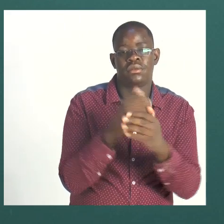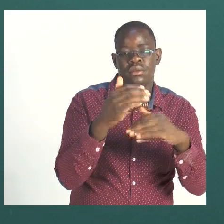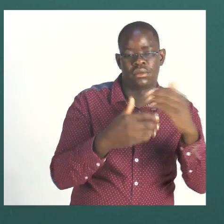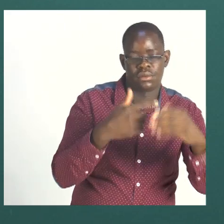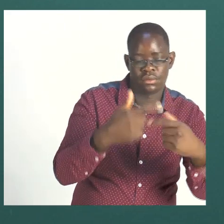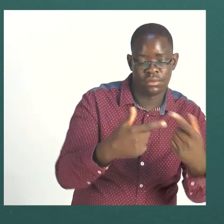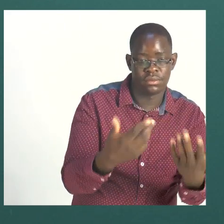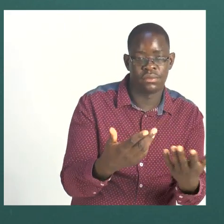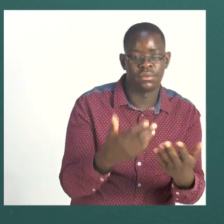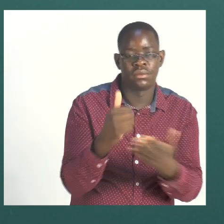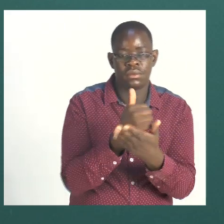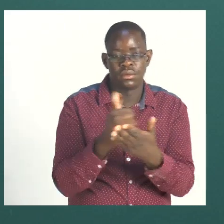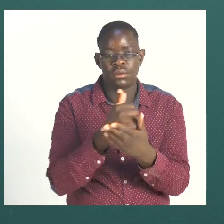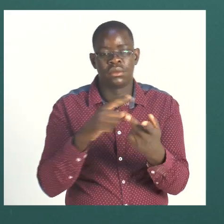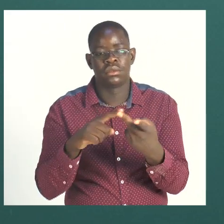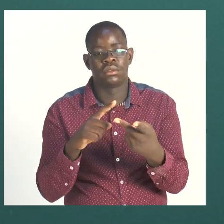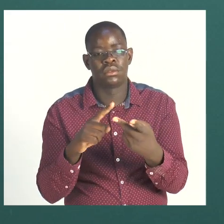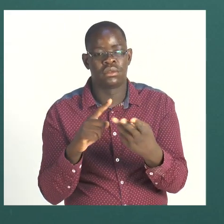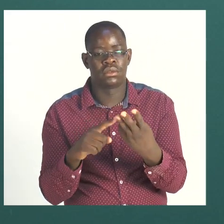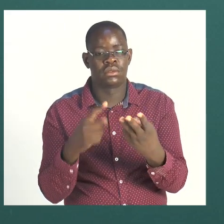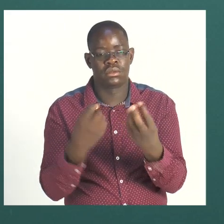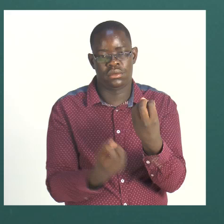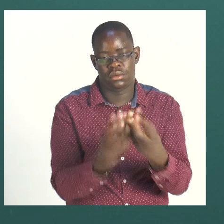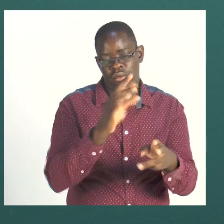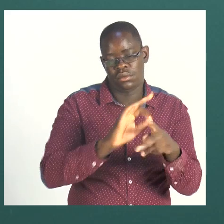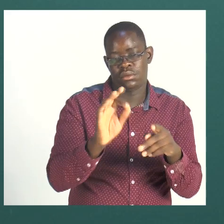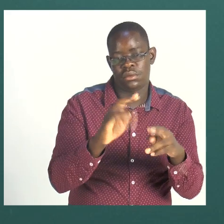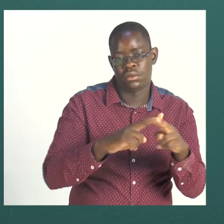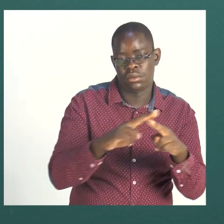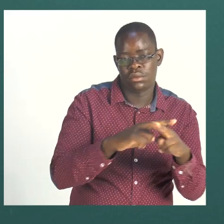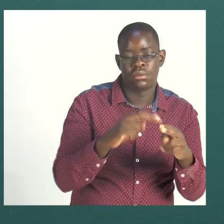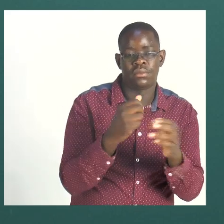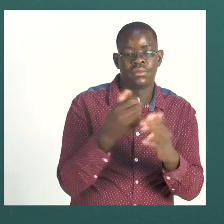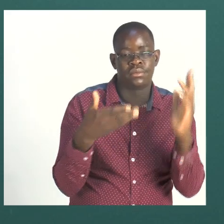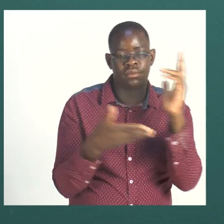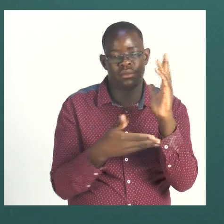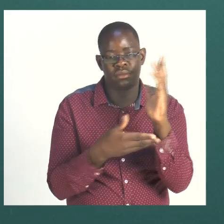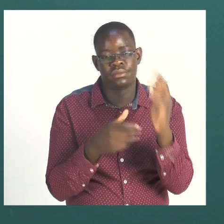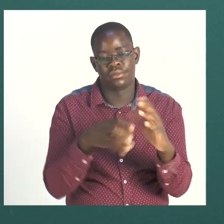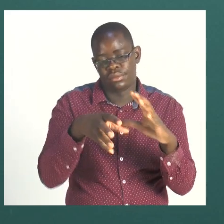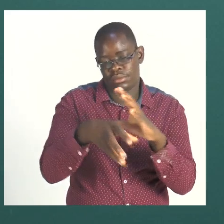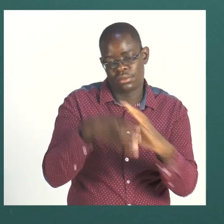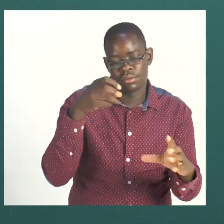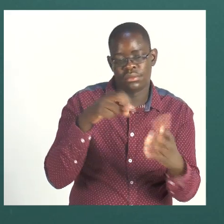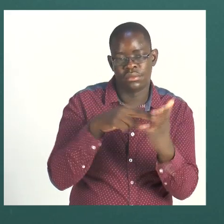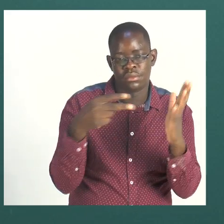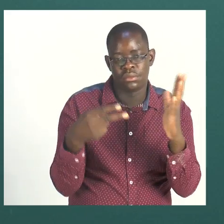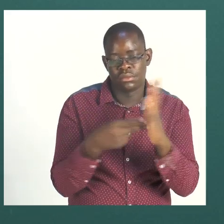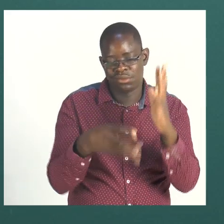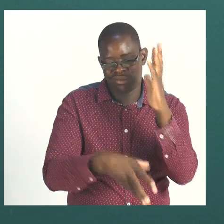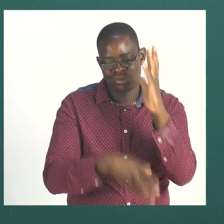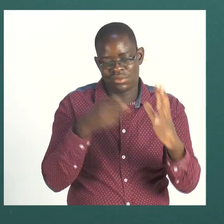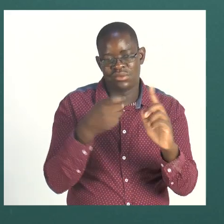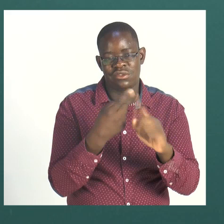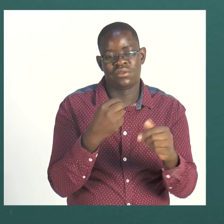including clearing, slashing and burning rubble and unused bushes. Stumping, meaning removal of